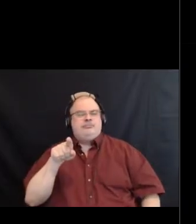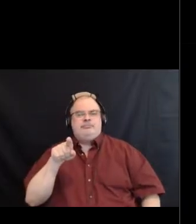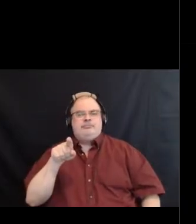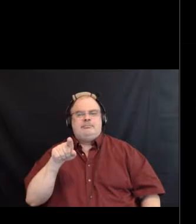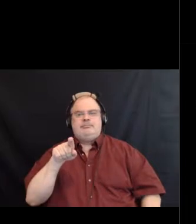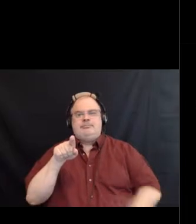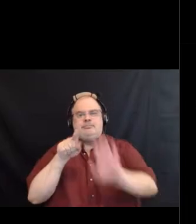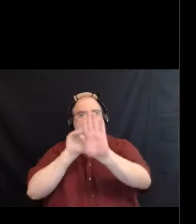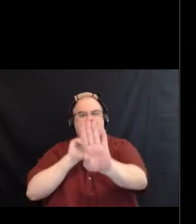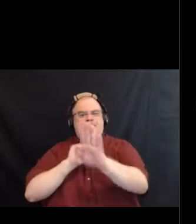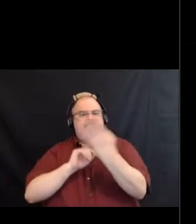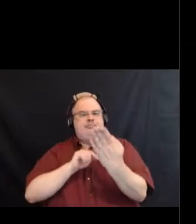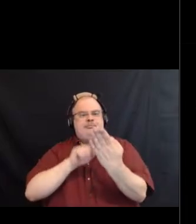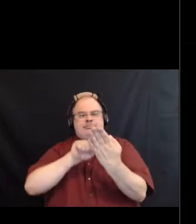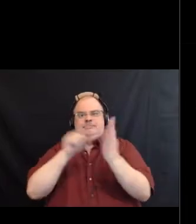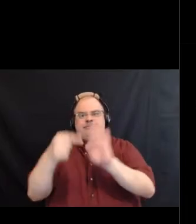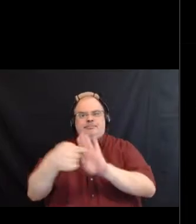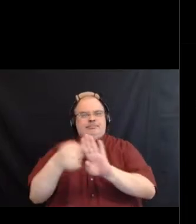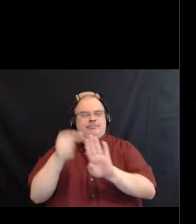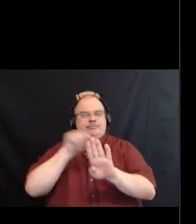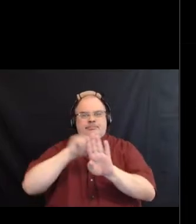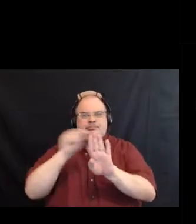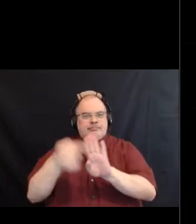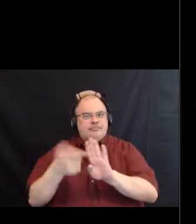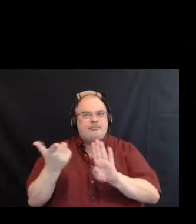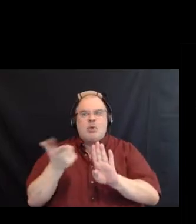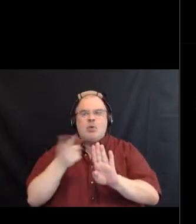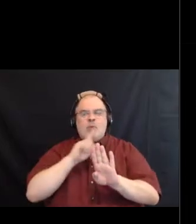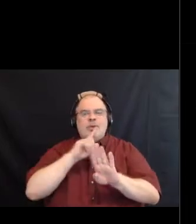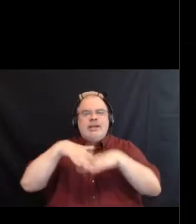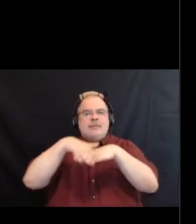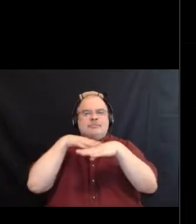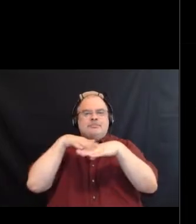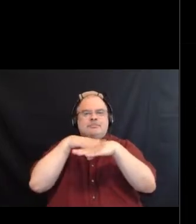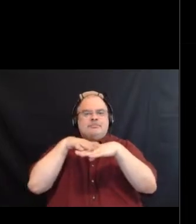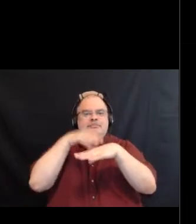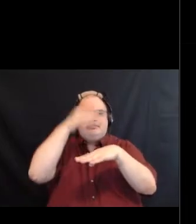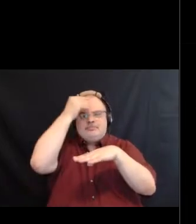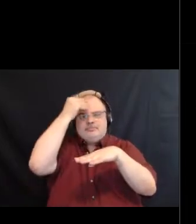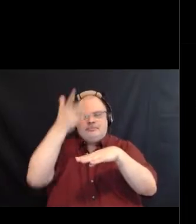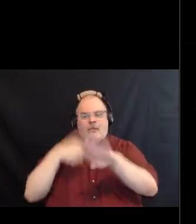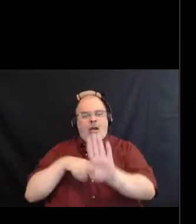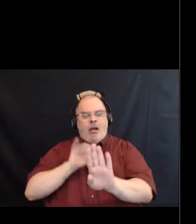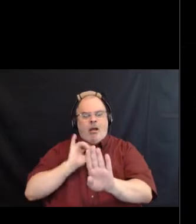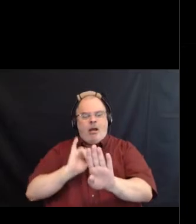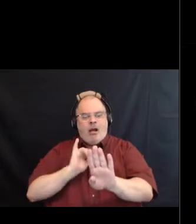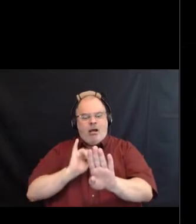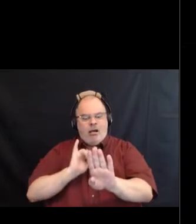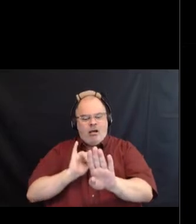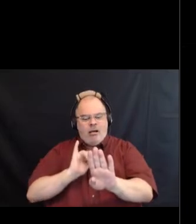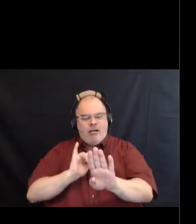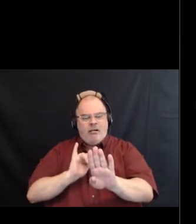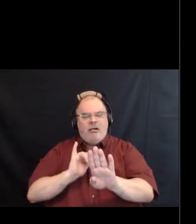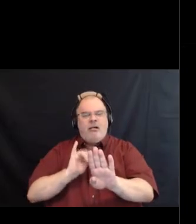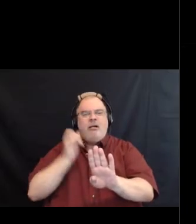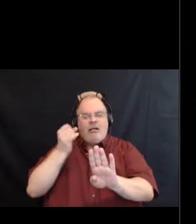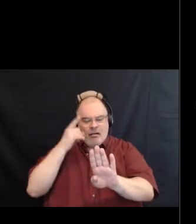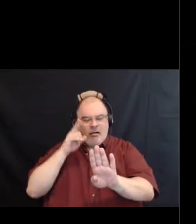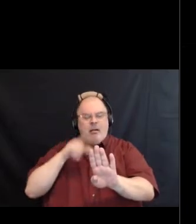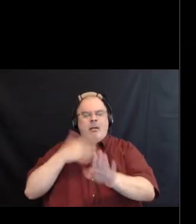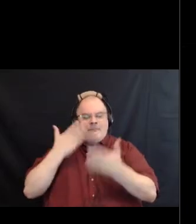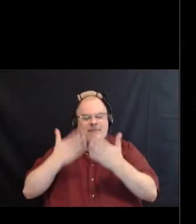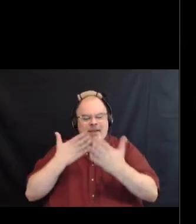front simple card that provides high-level information and allows people to help them decide if,